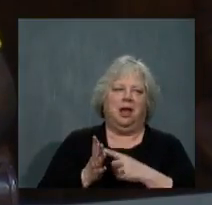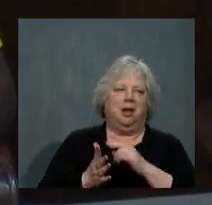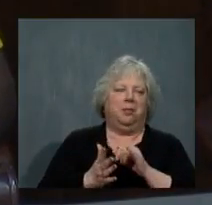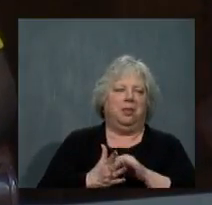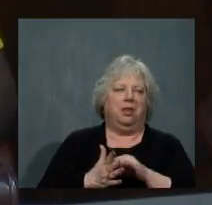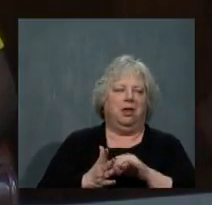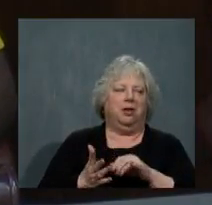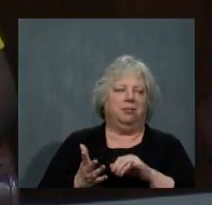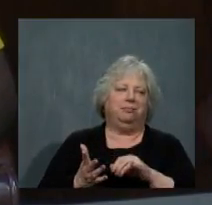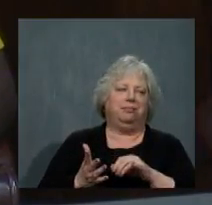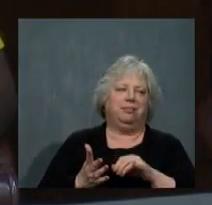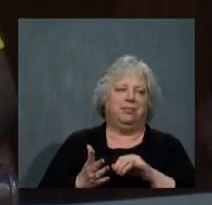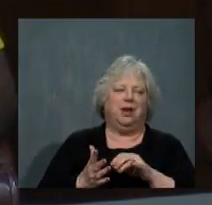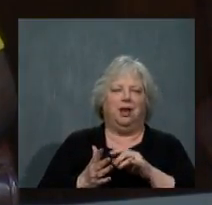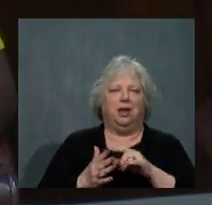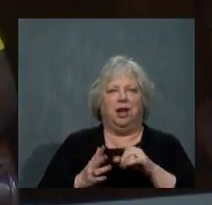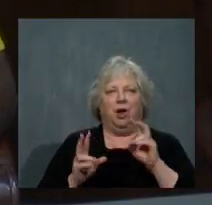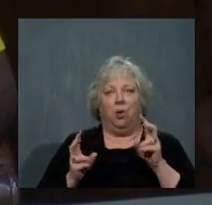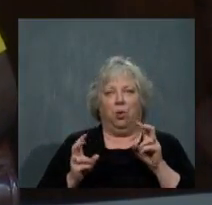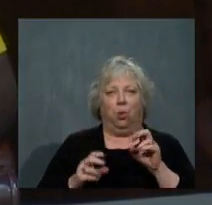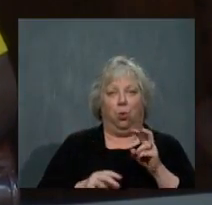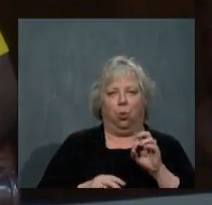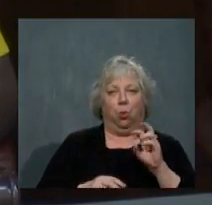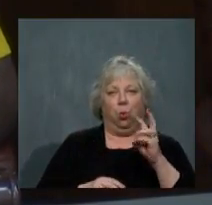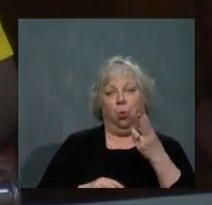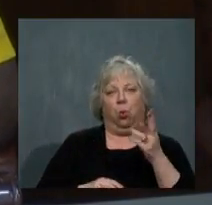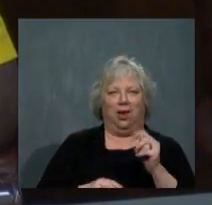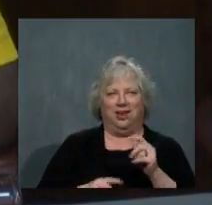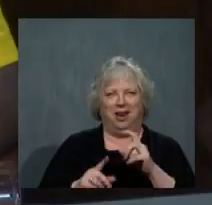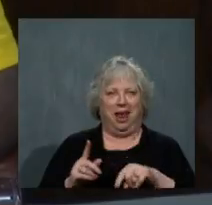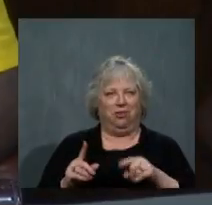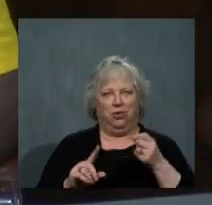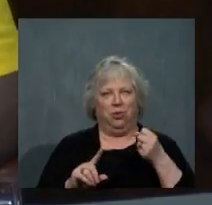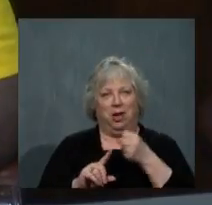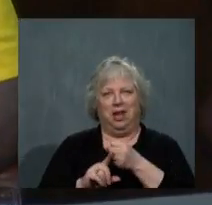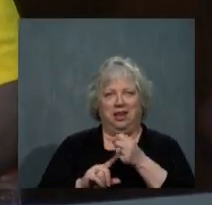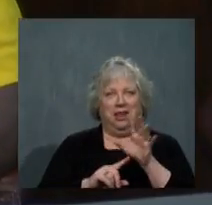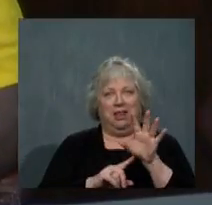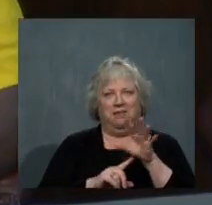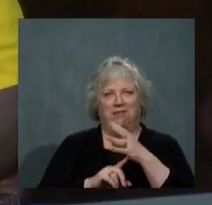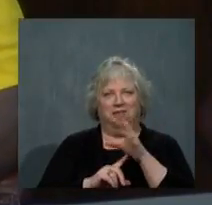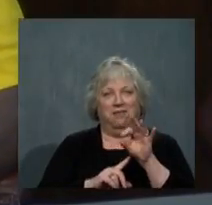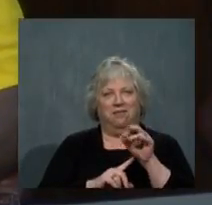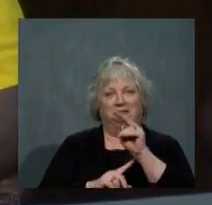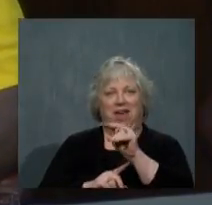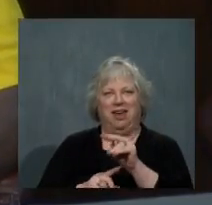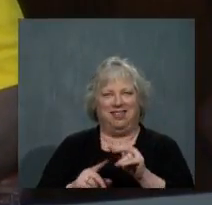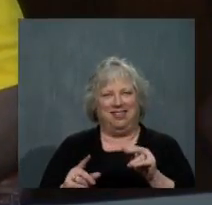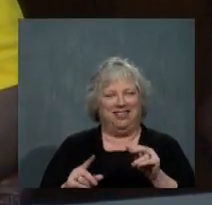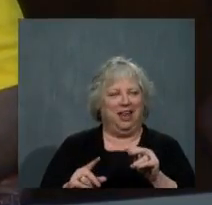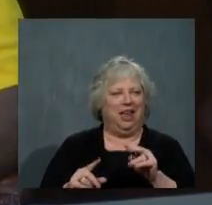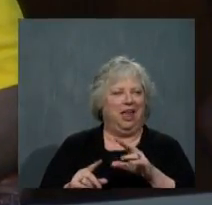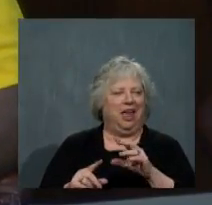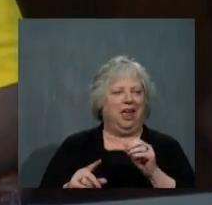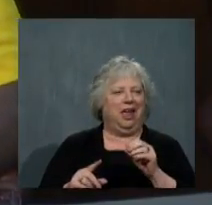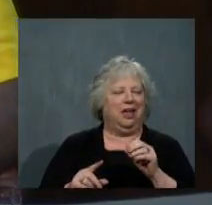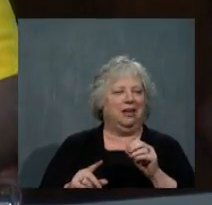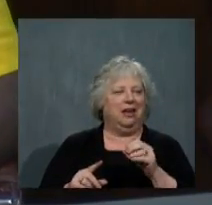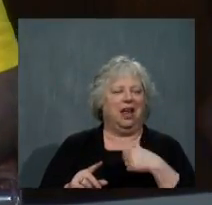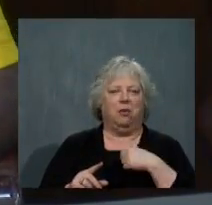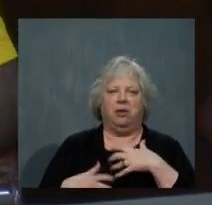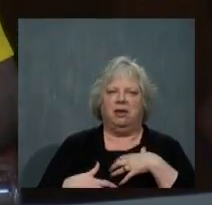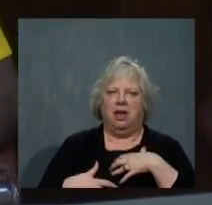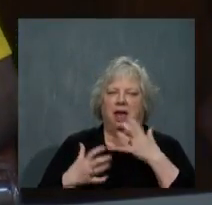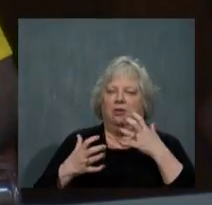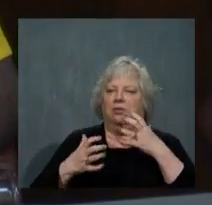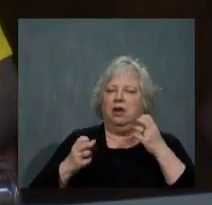the proverbial, you know what, has to hit the fan, and that ordinance was just absolutely appalling. I was angry. A